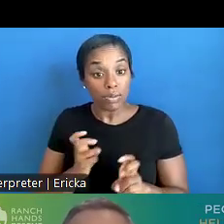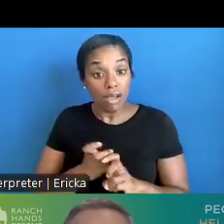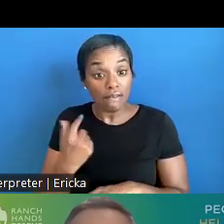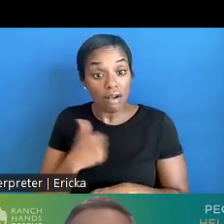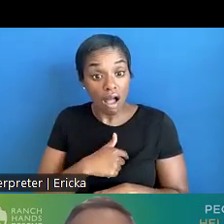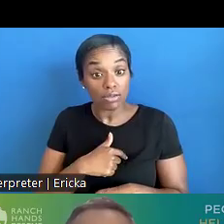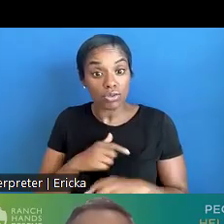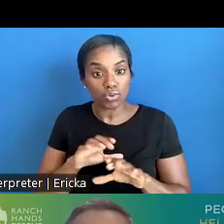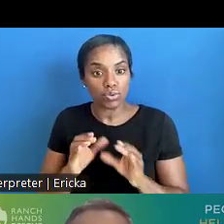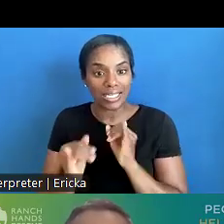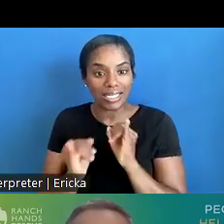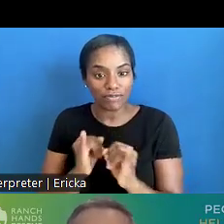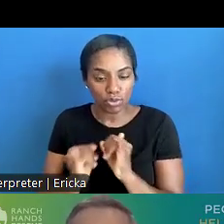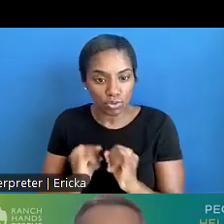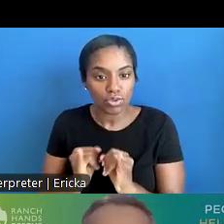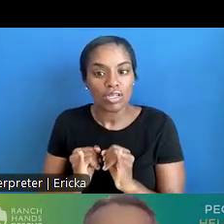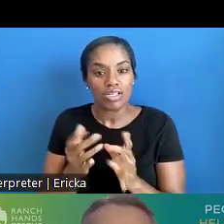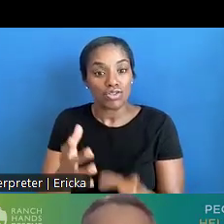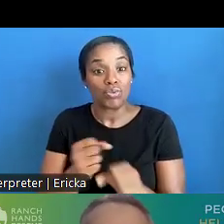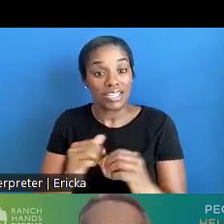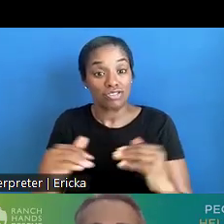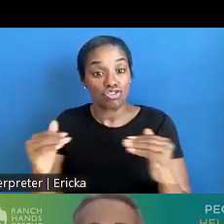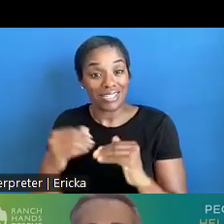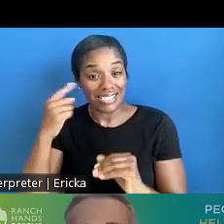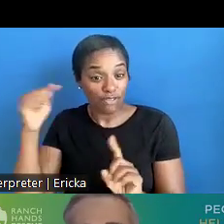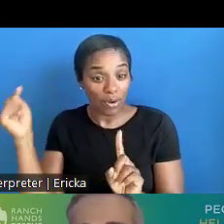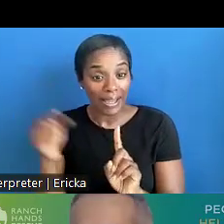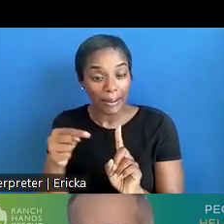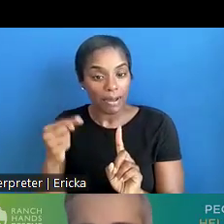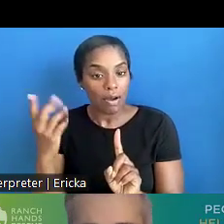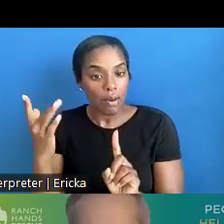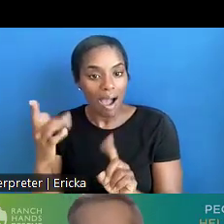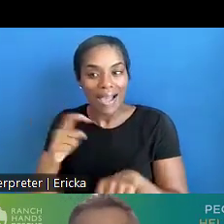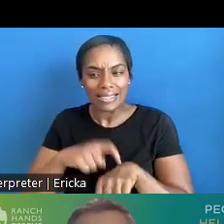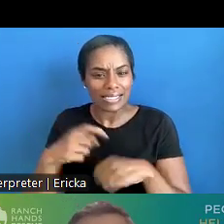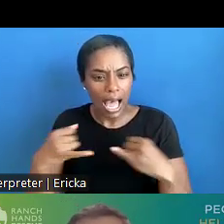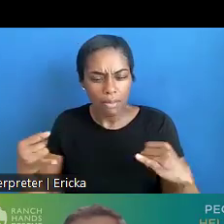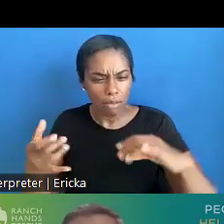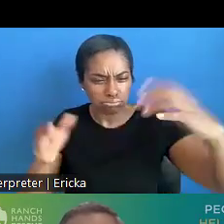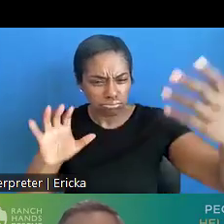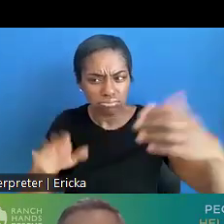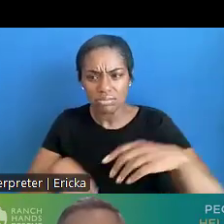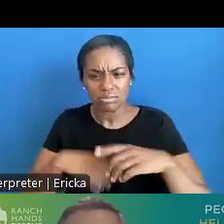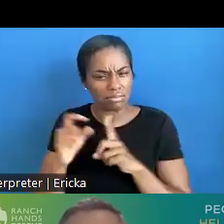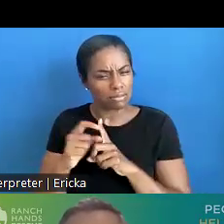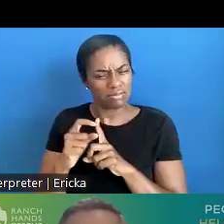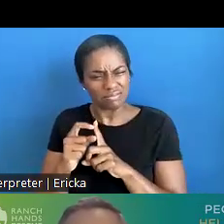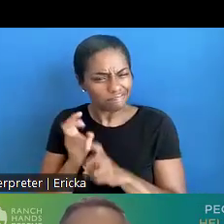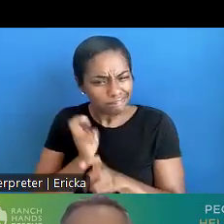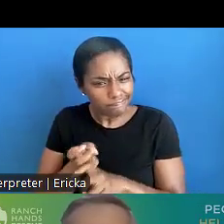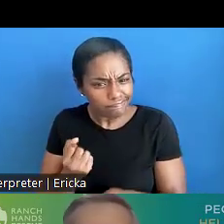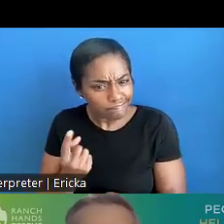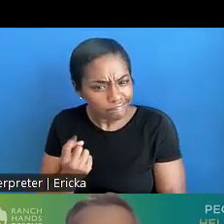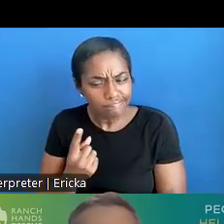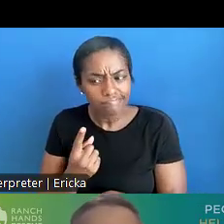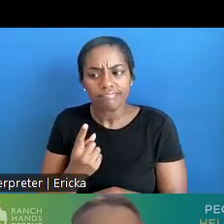we needed to do to then go after and get justice for him because timelines were off, terminology was difficult to understand. We ended